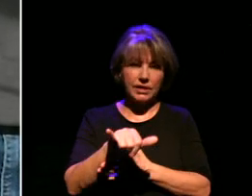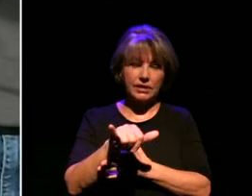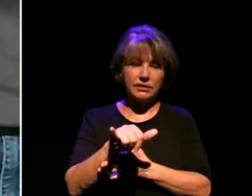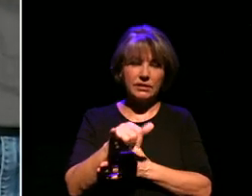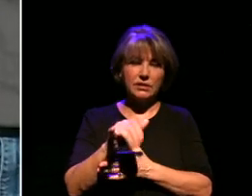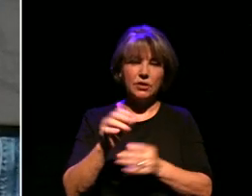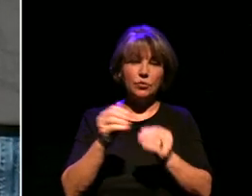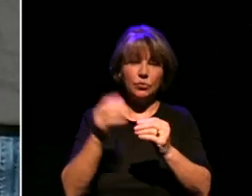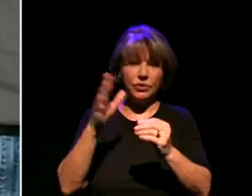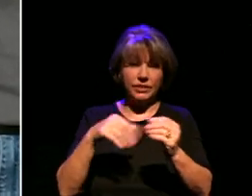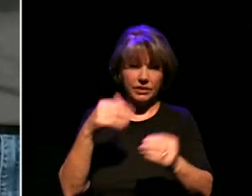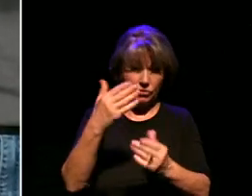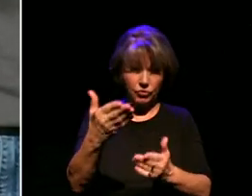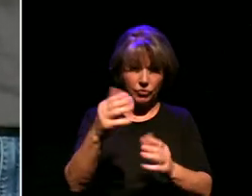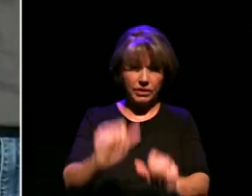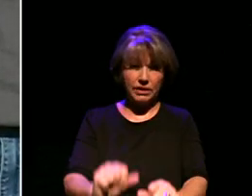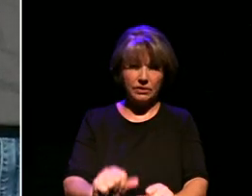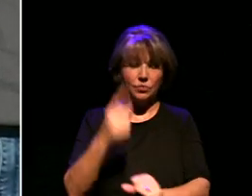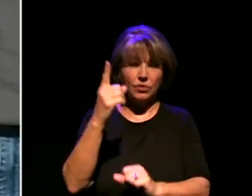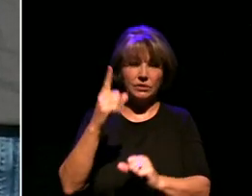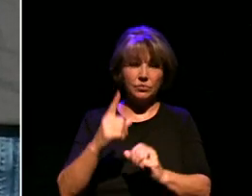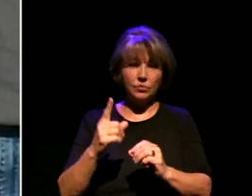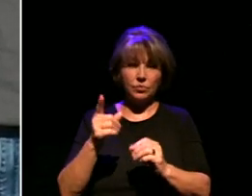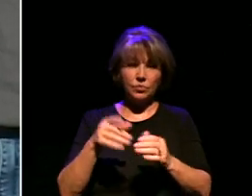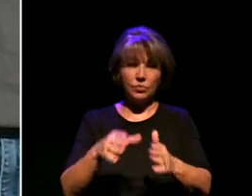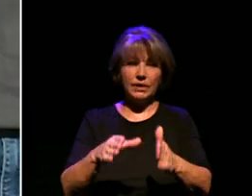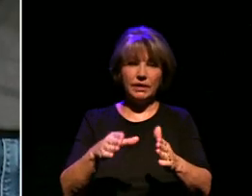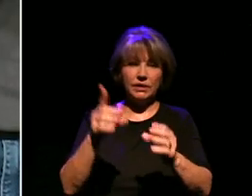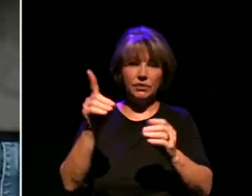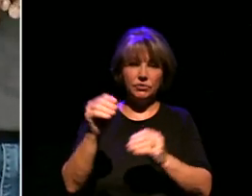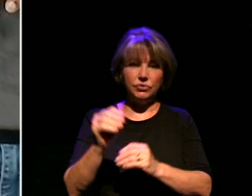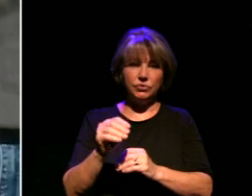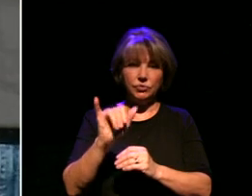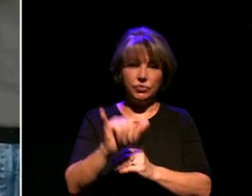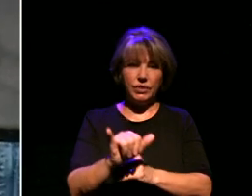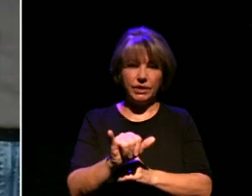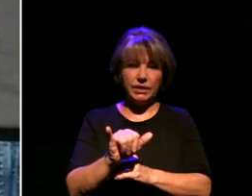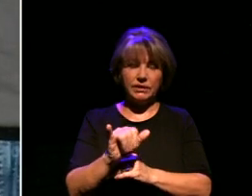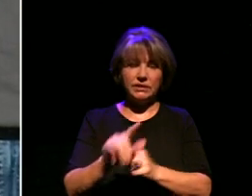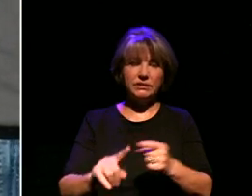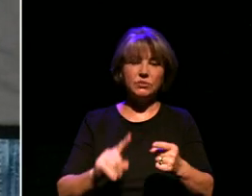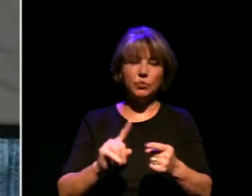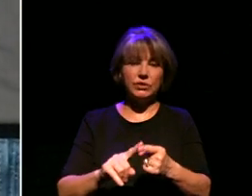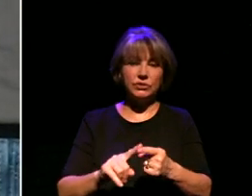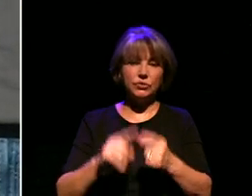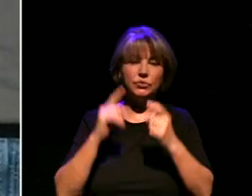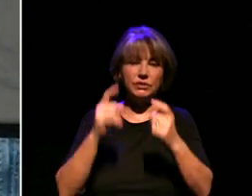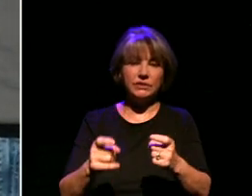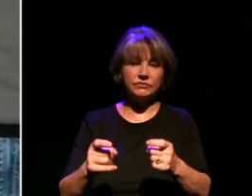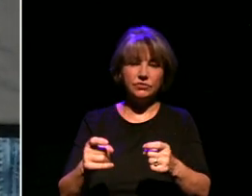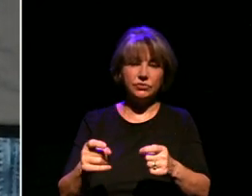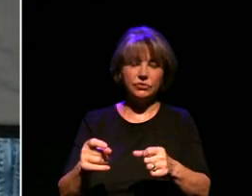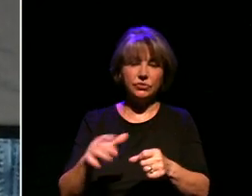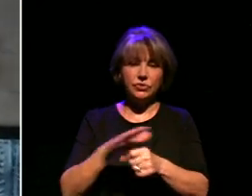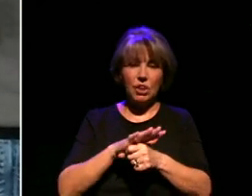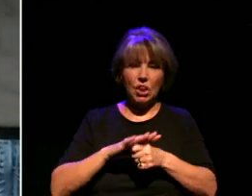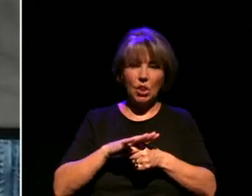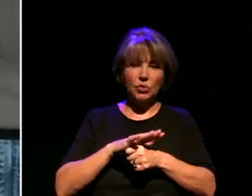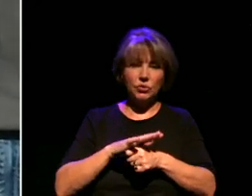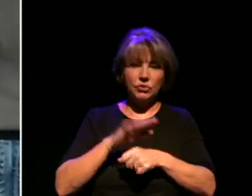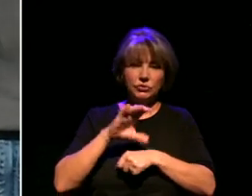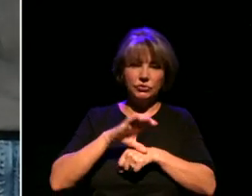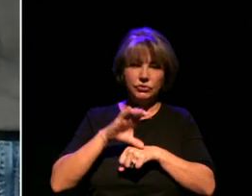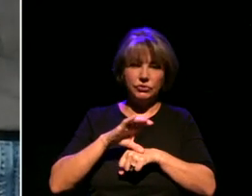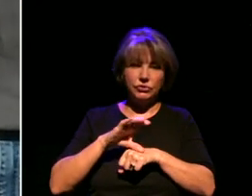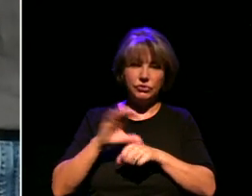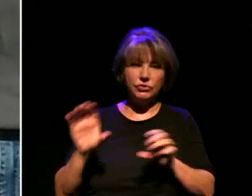One of the ways that you do that is when you give to your local church that you're doing life with, that you're in